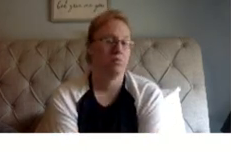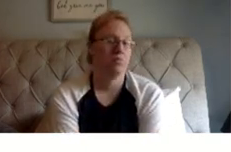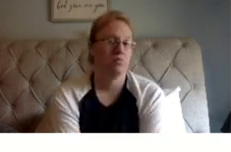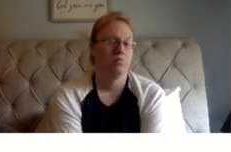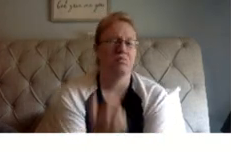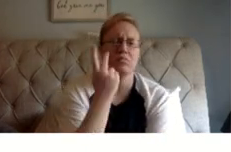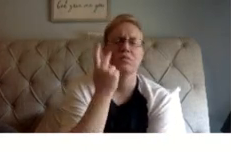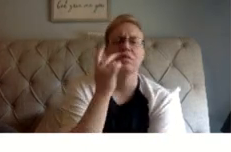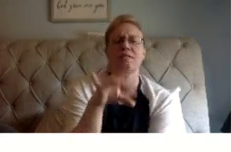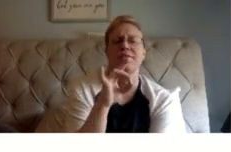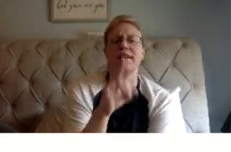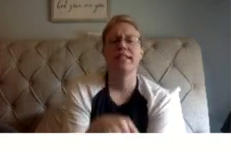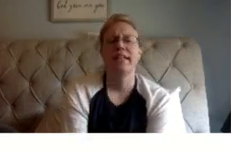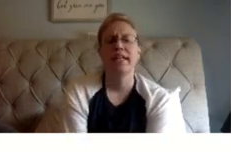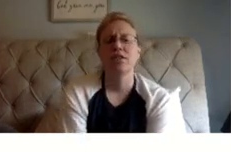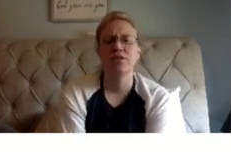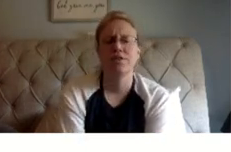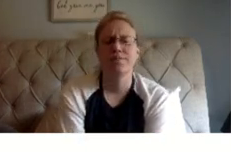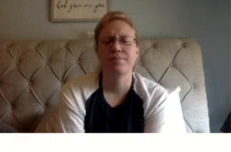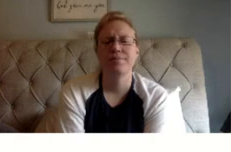Let's see if we can find the answer to that.